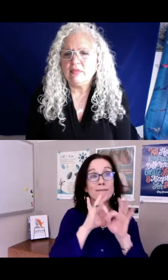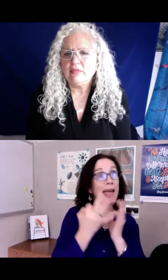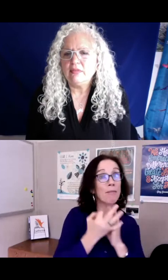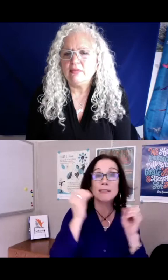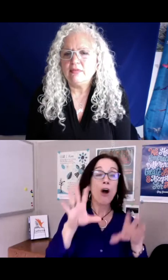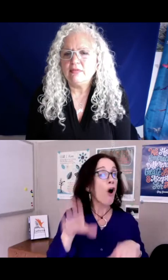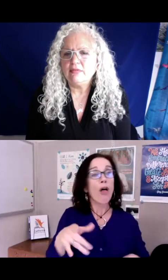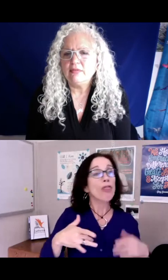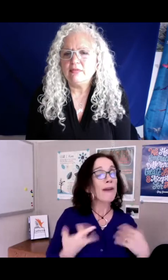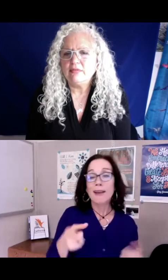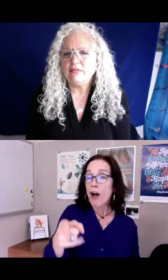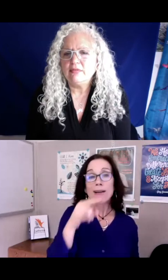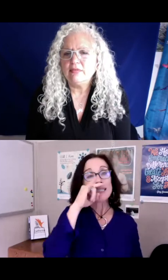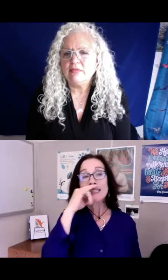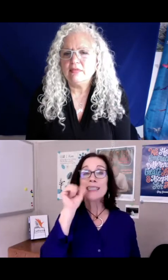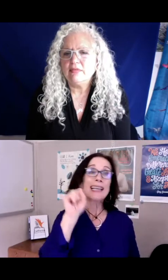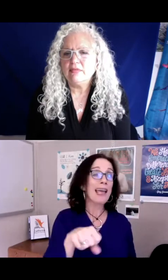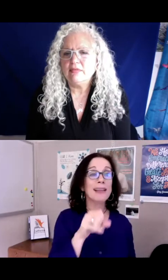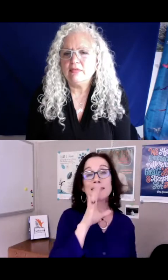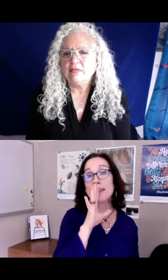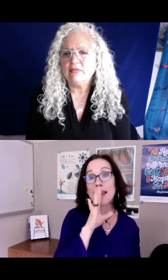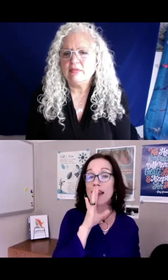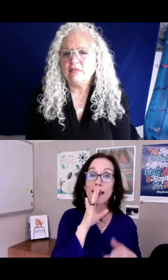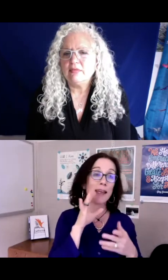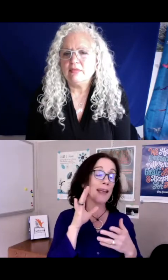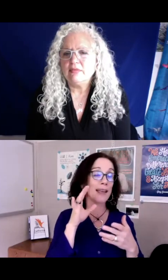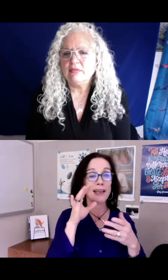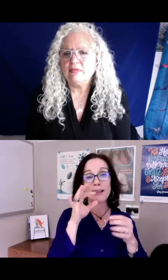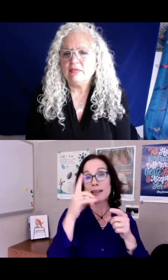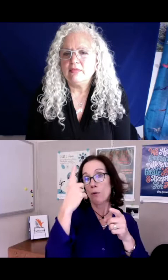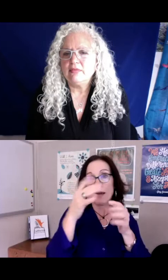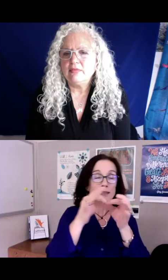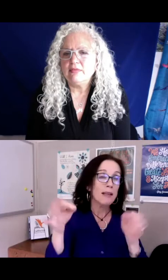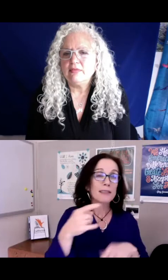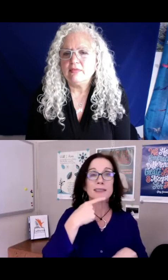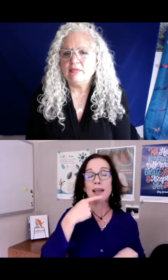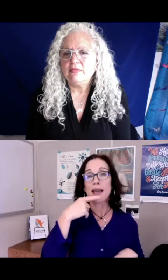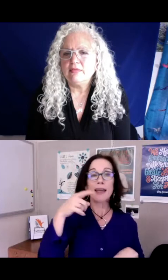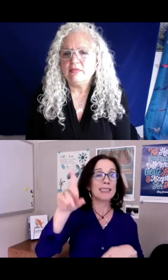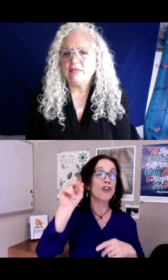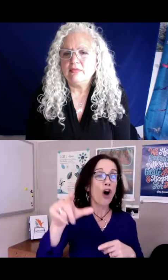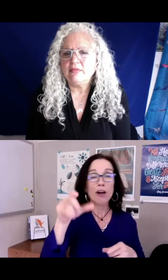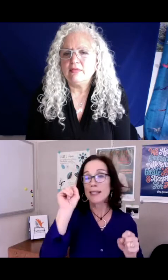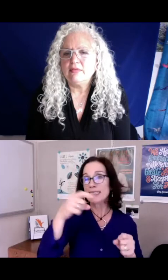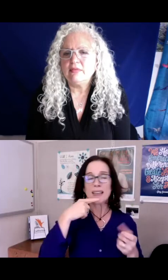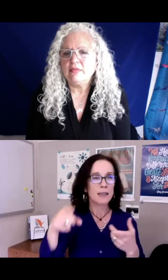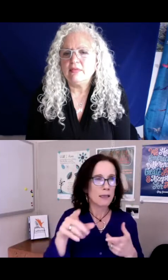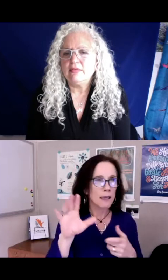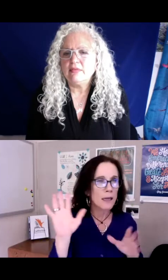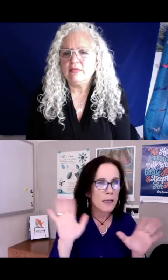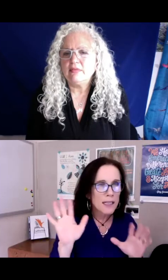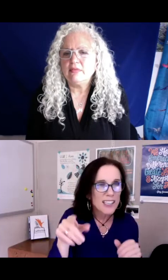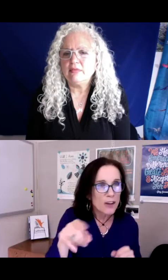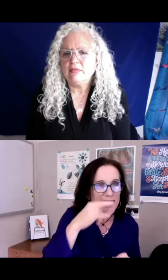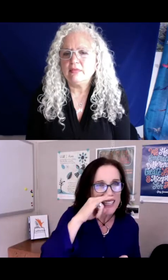And the reason is because sometimes families are like, oh yeah, they can talk, or the student can talk, they can say one sentence, they